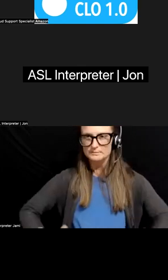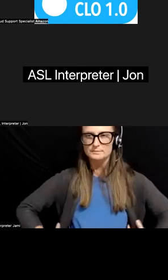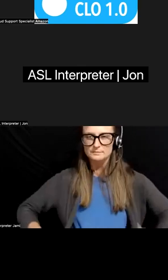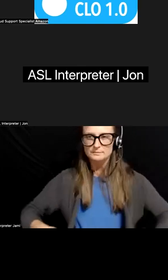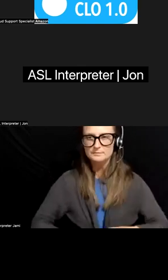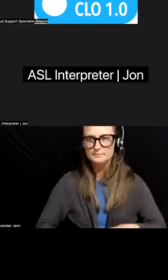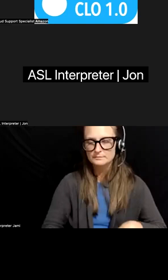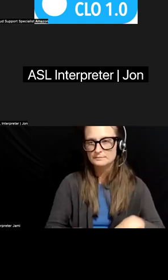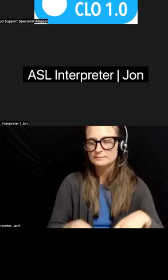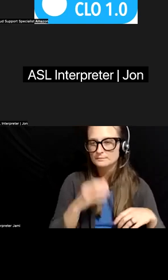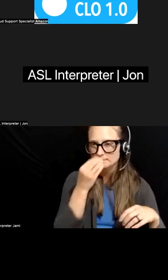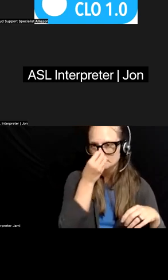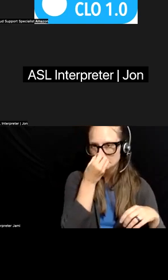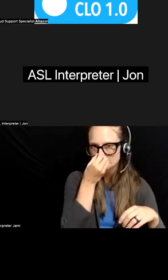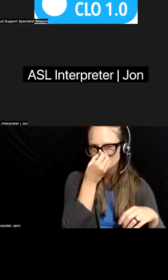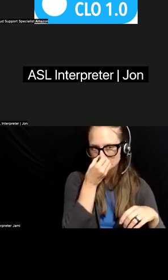So we were looking at